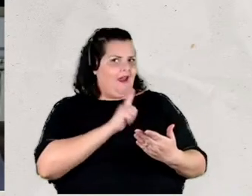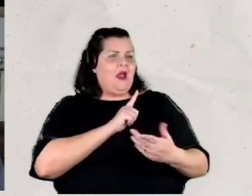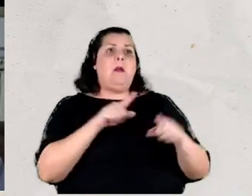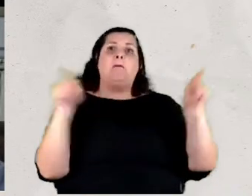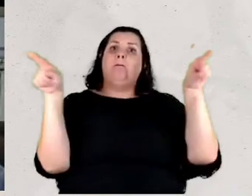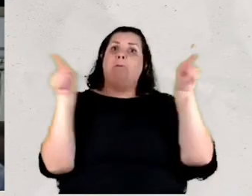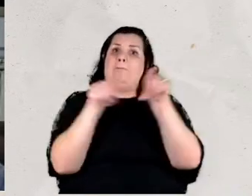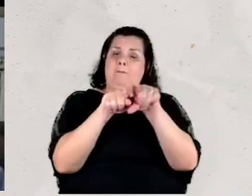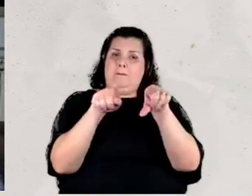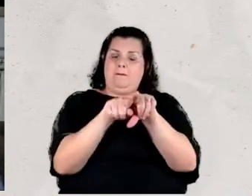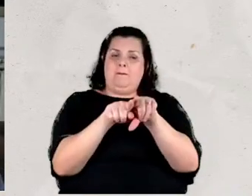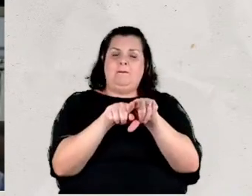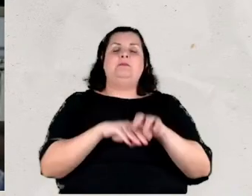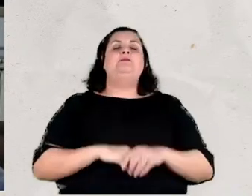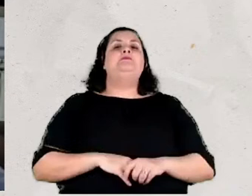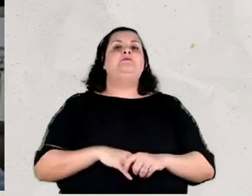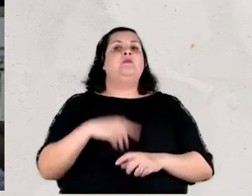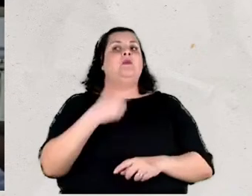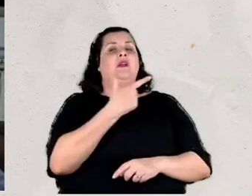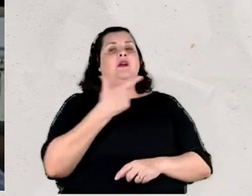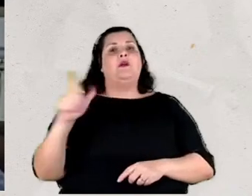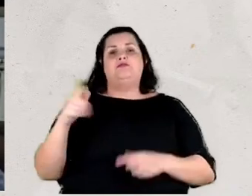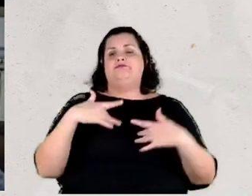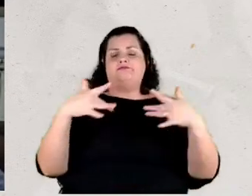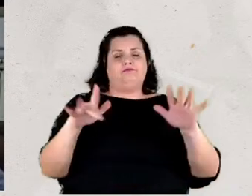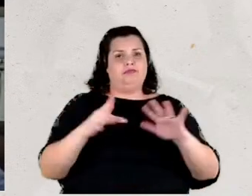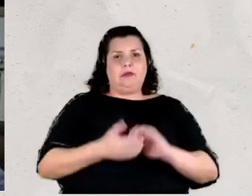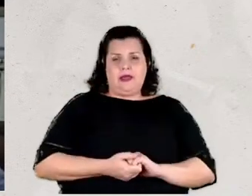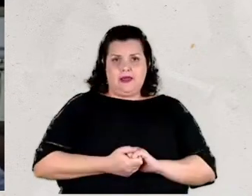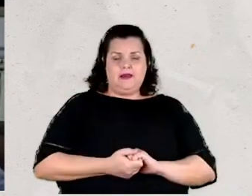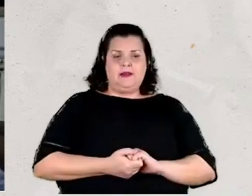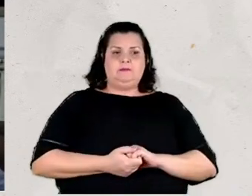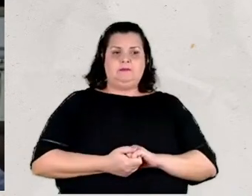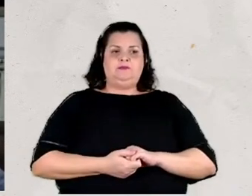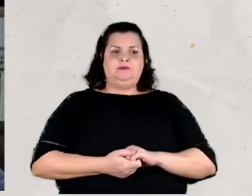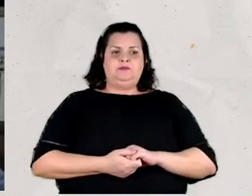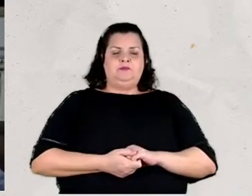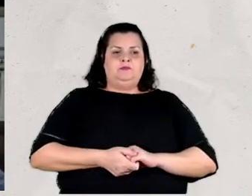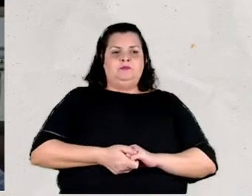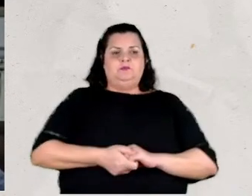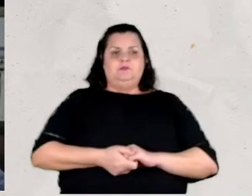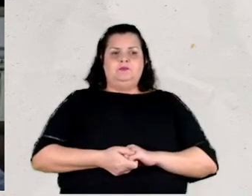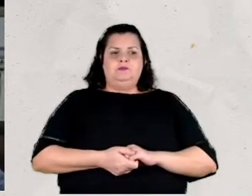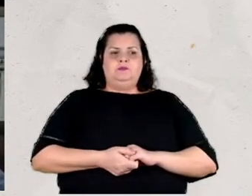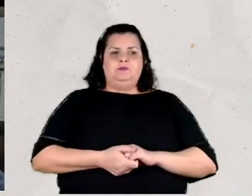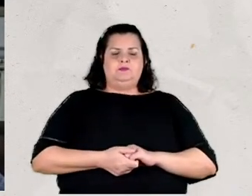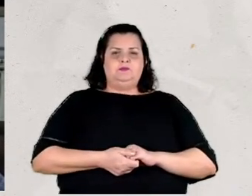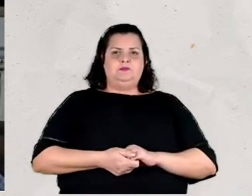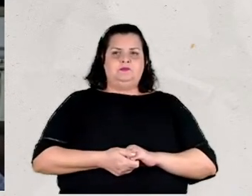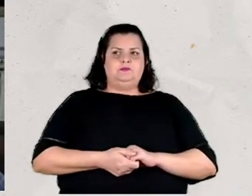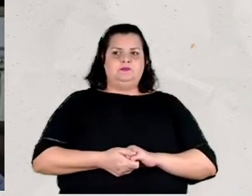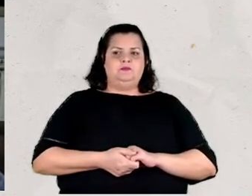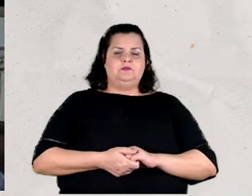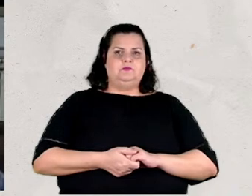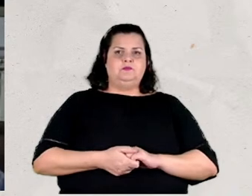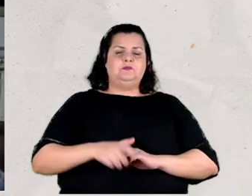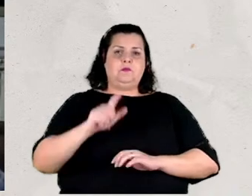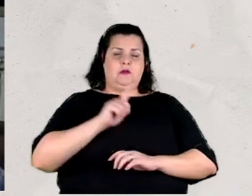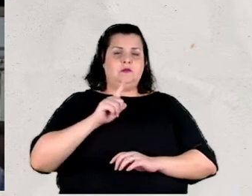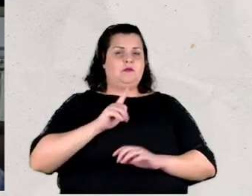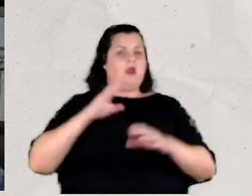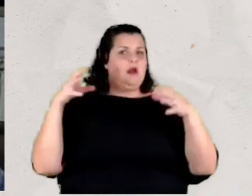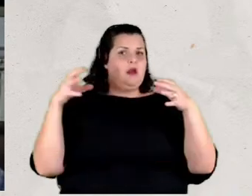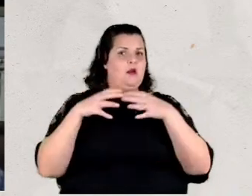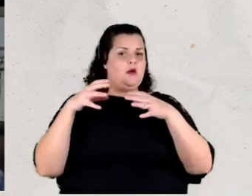There are Israeli leaders who want a two-state solution, but that's not where the real weight